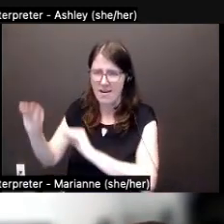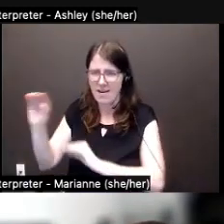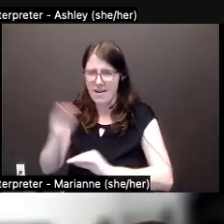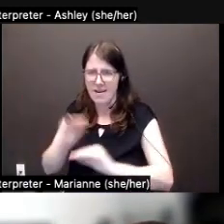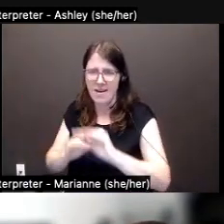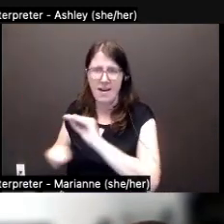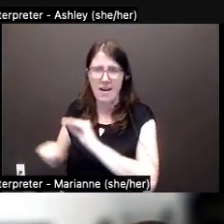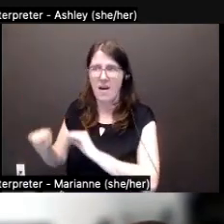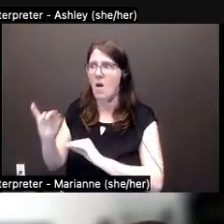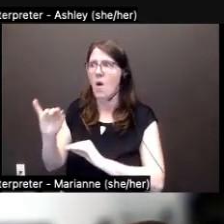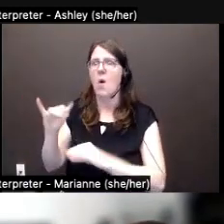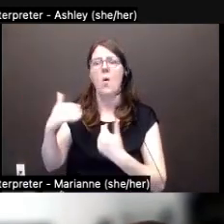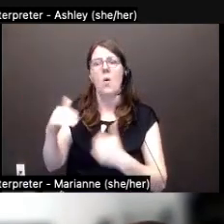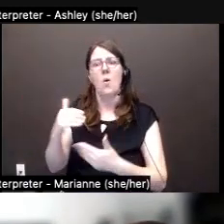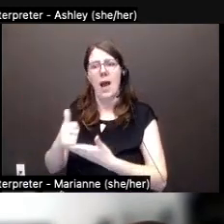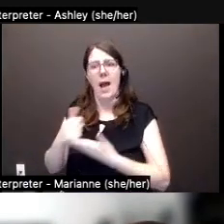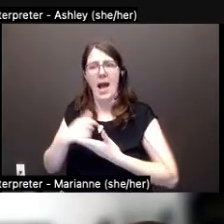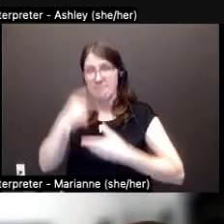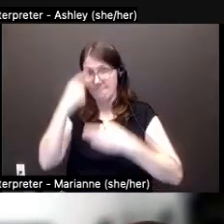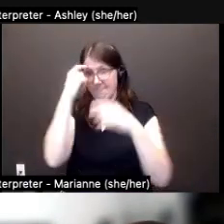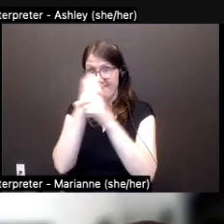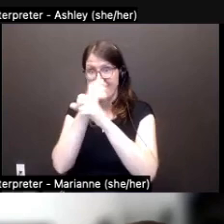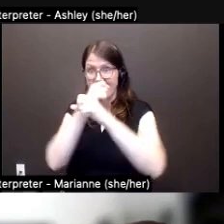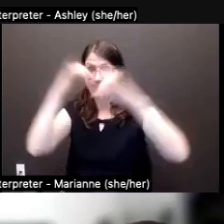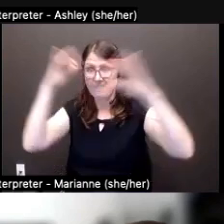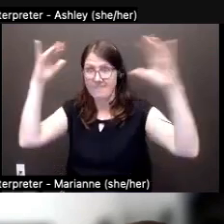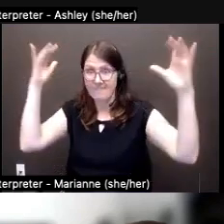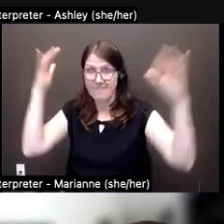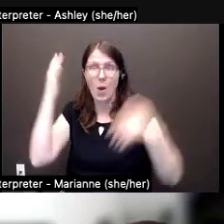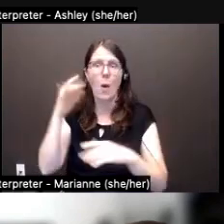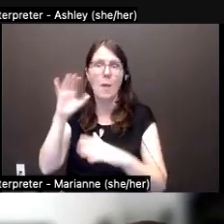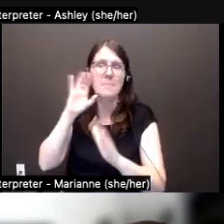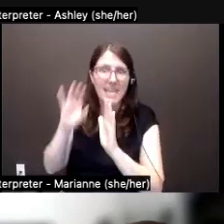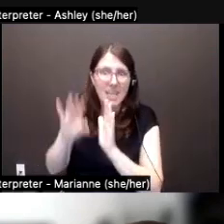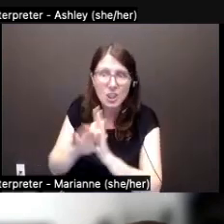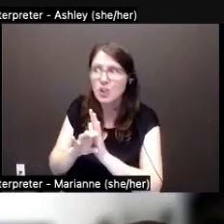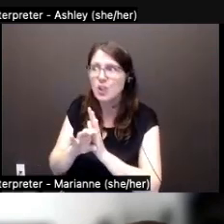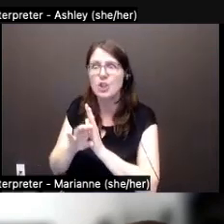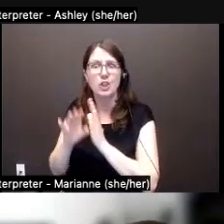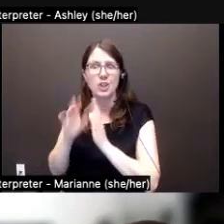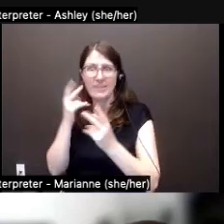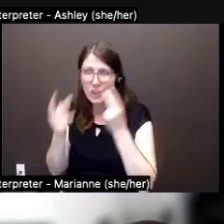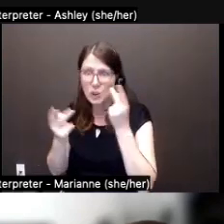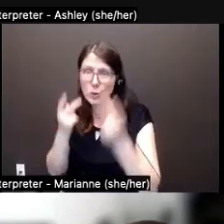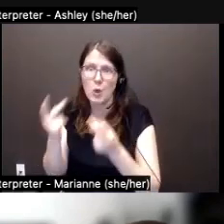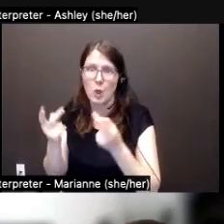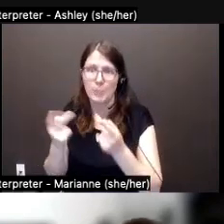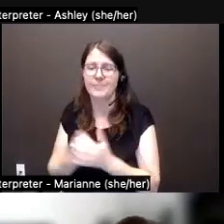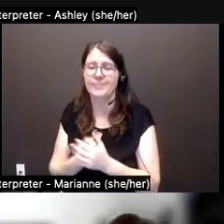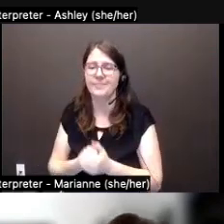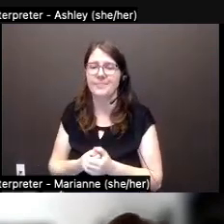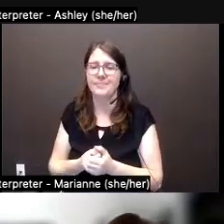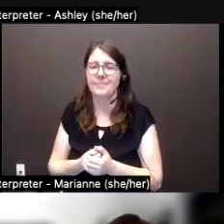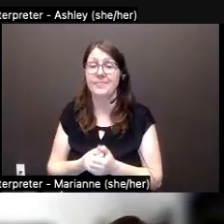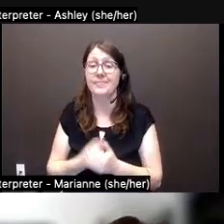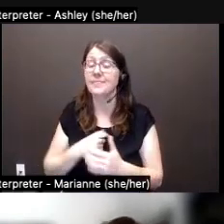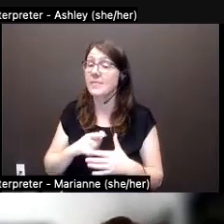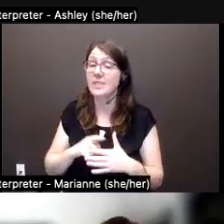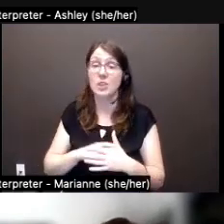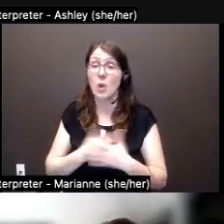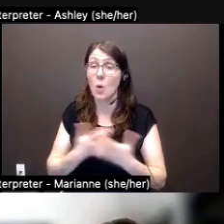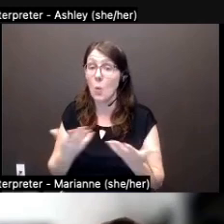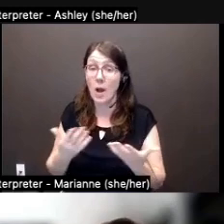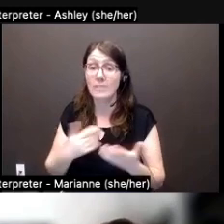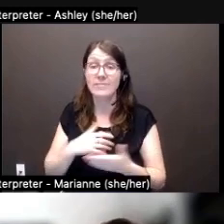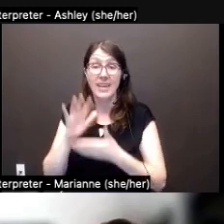manner. So I started by creating a template for the video because